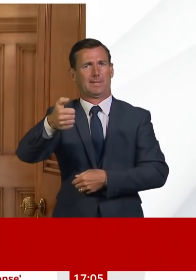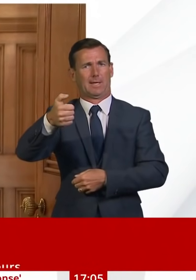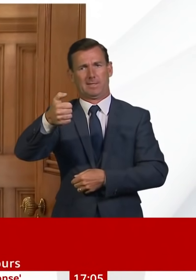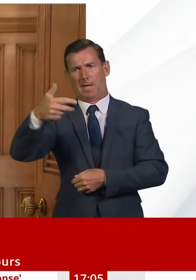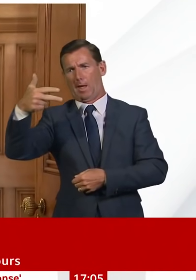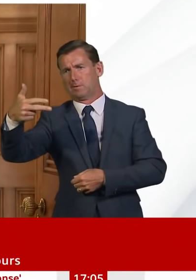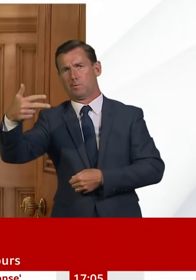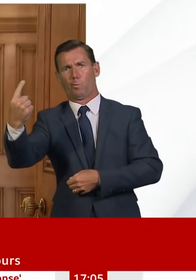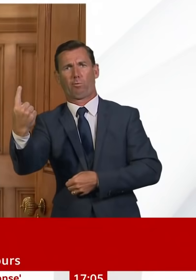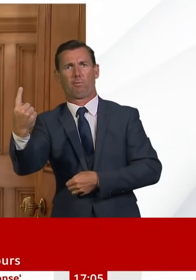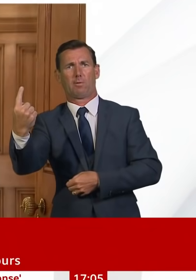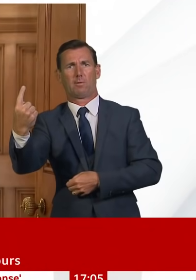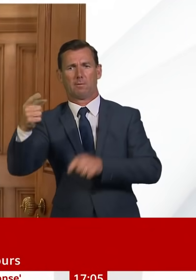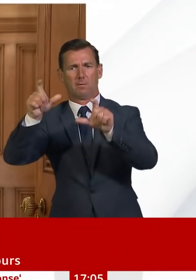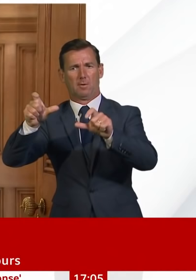17,681.